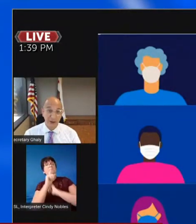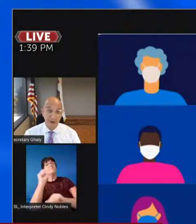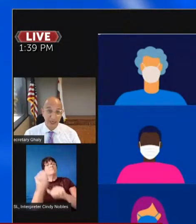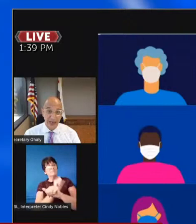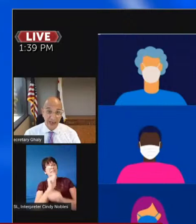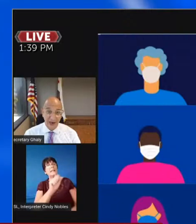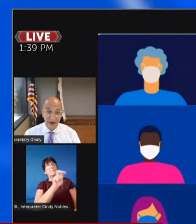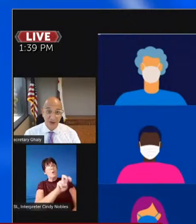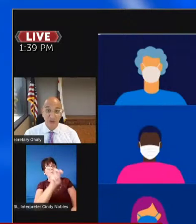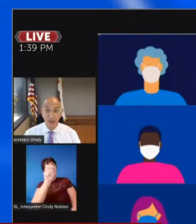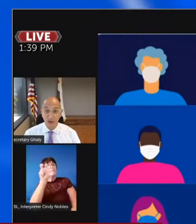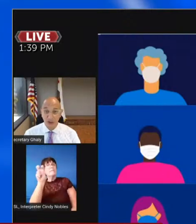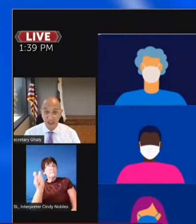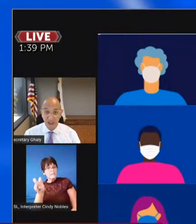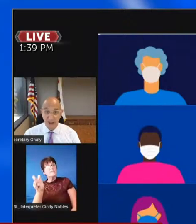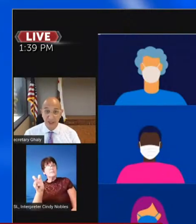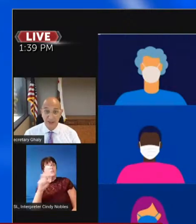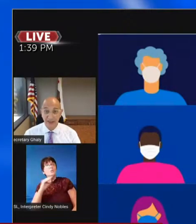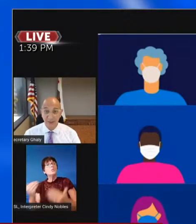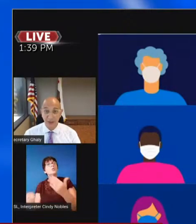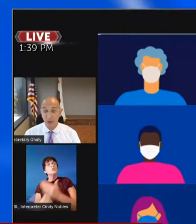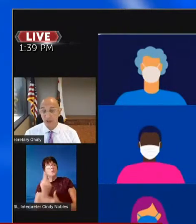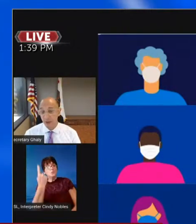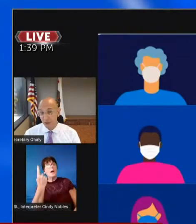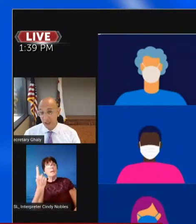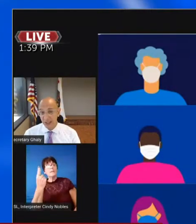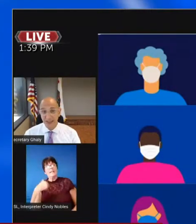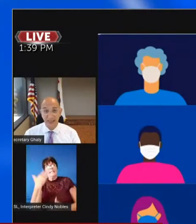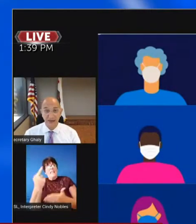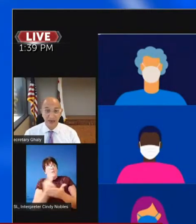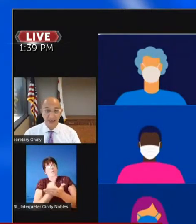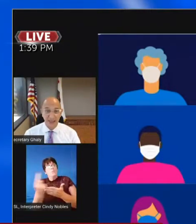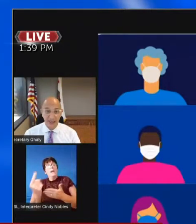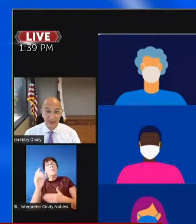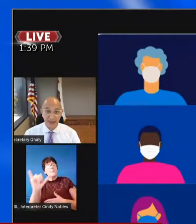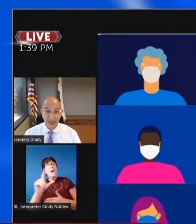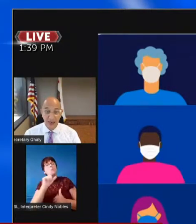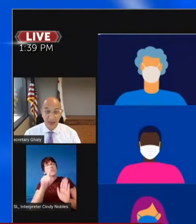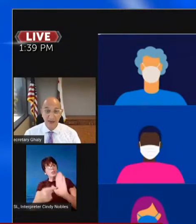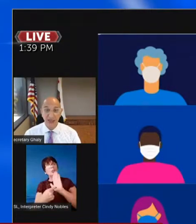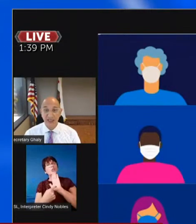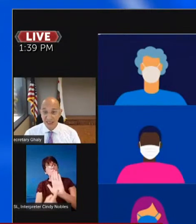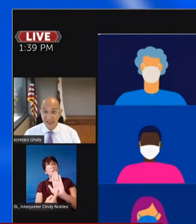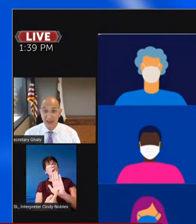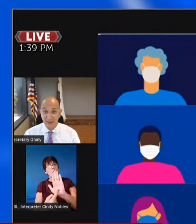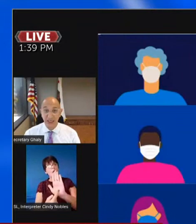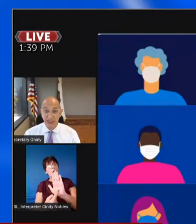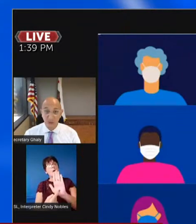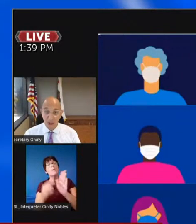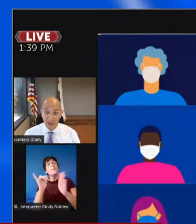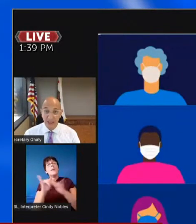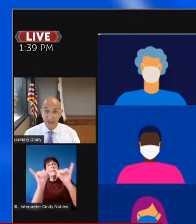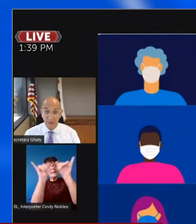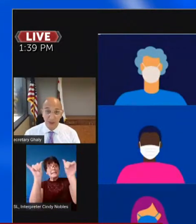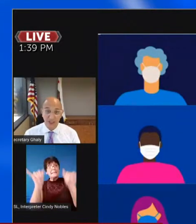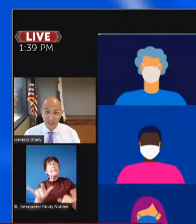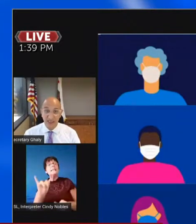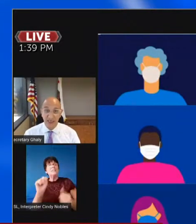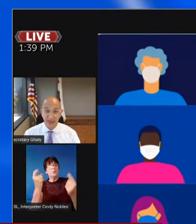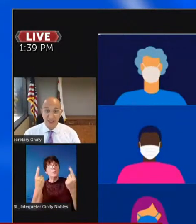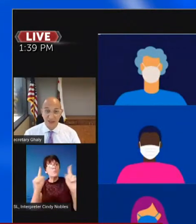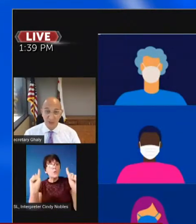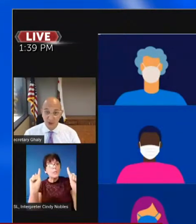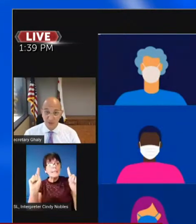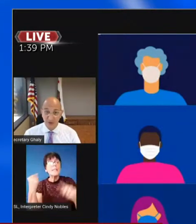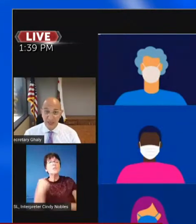tier they're in now to a new tier this coming week, which really signifies that the system is working, that we're